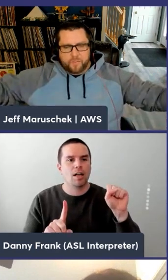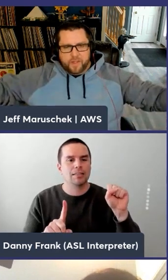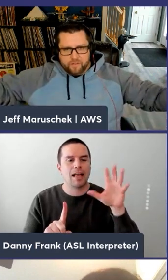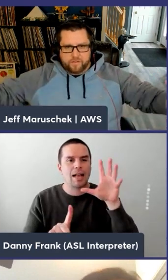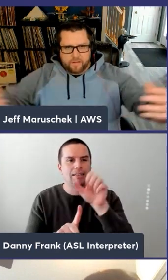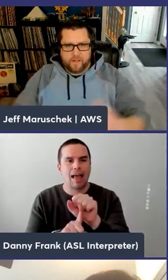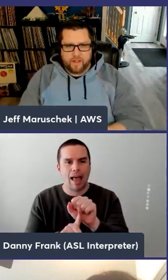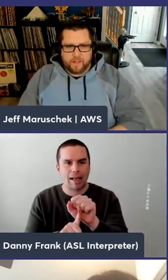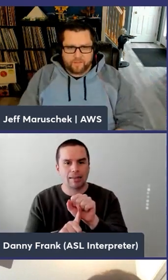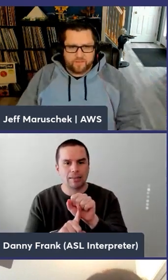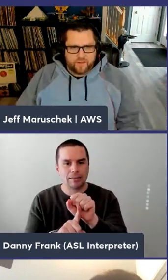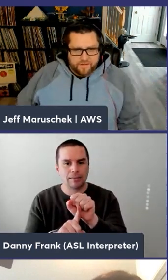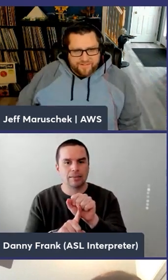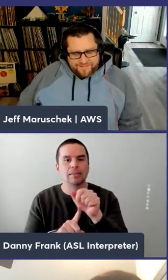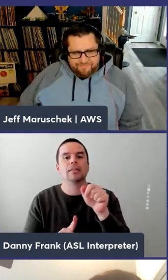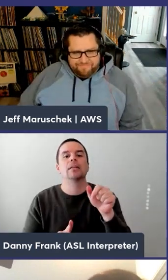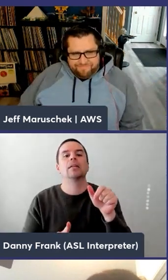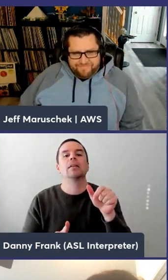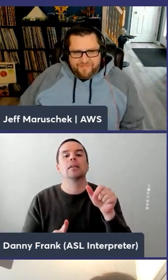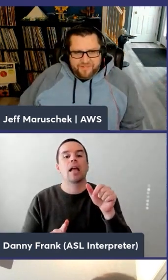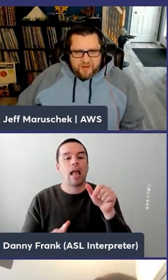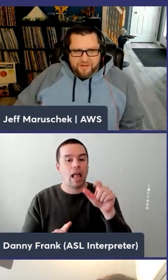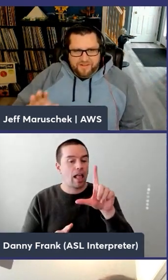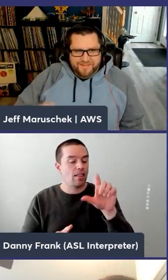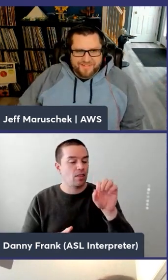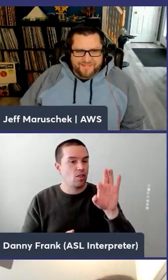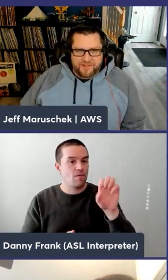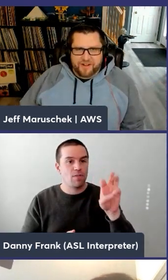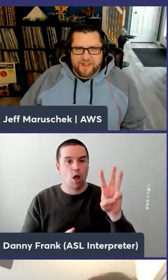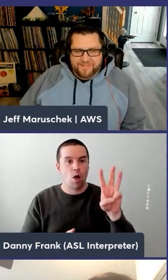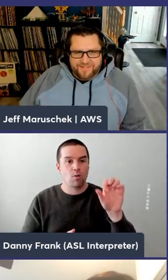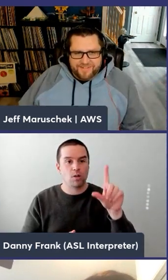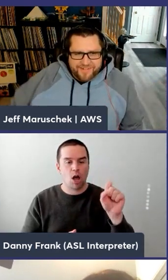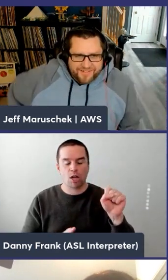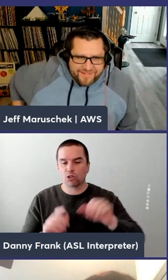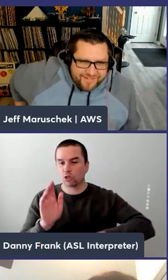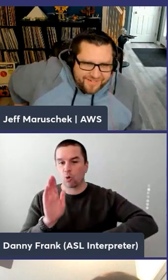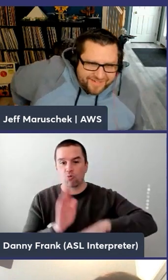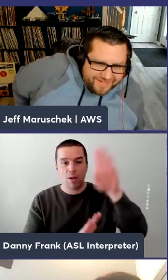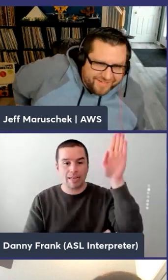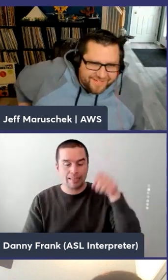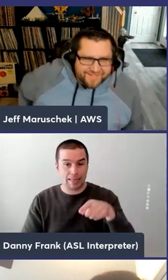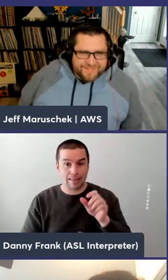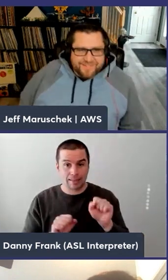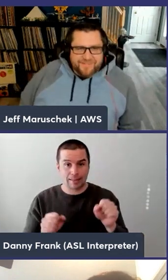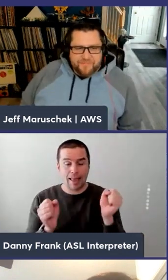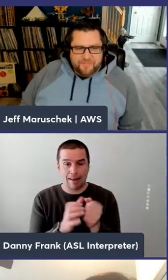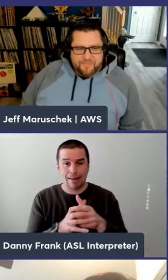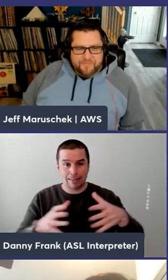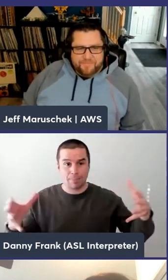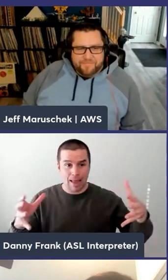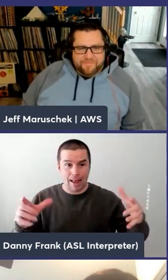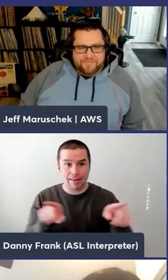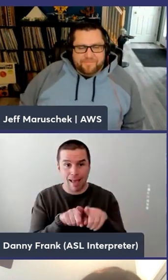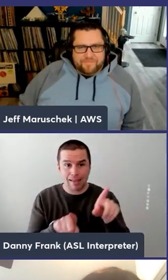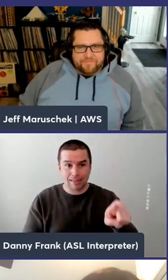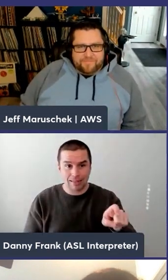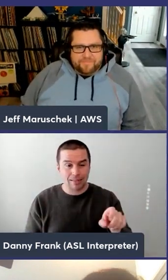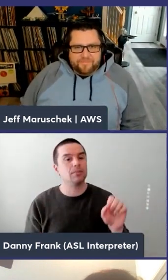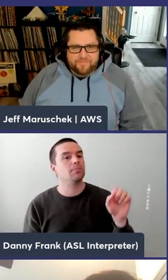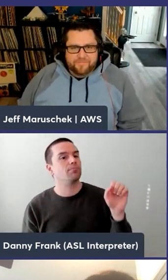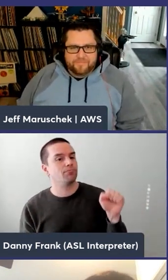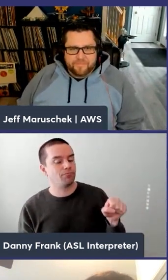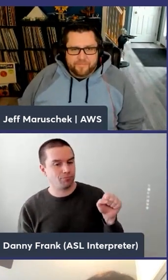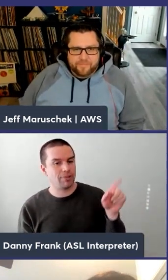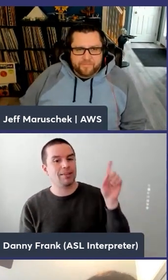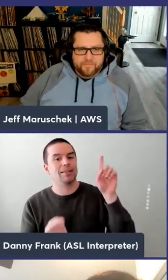is going to expand Yeah. as needed. As Sorry, needed sorry, Kyle. until the capacity unit